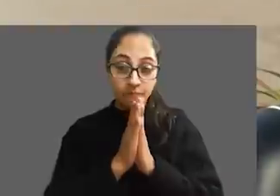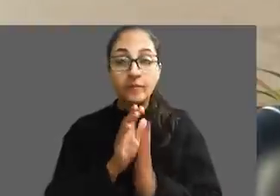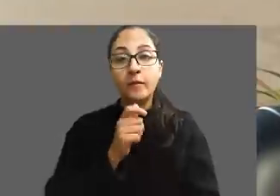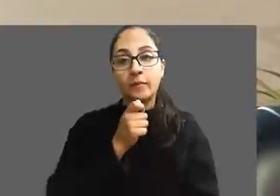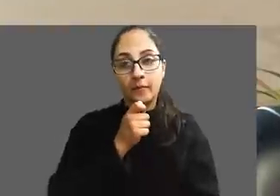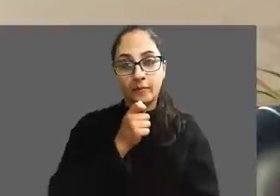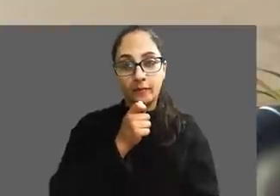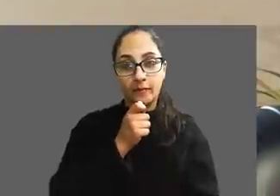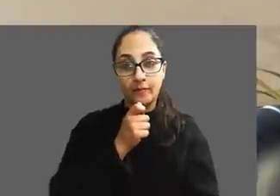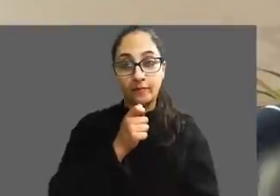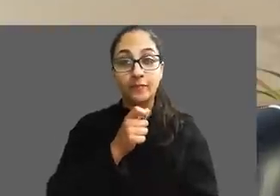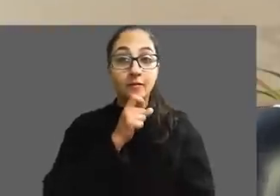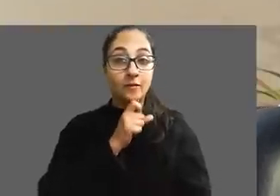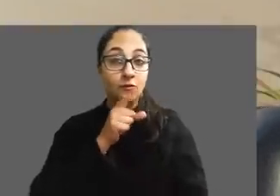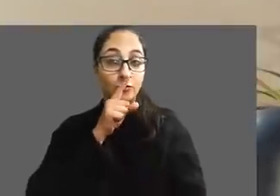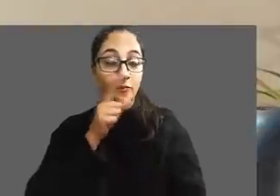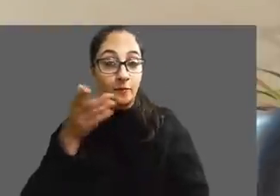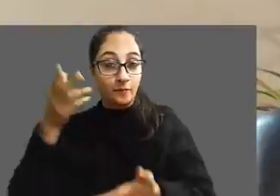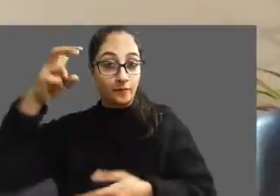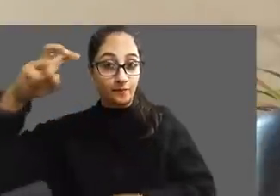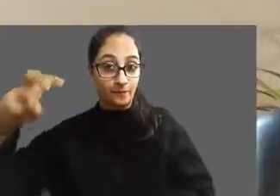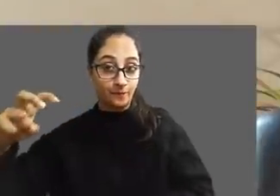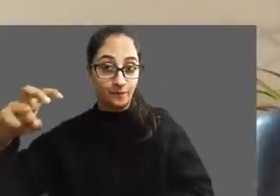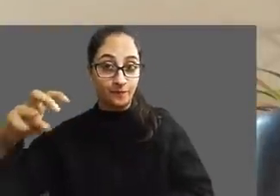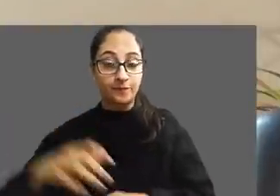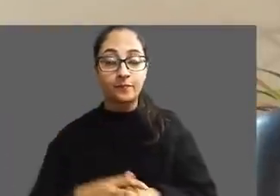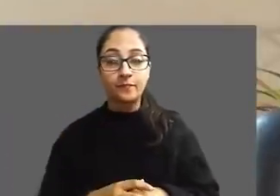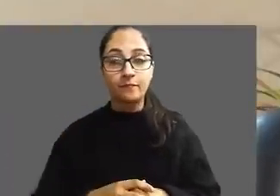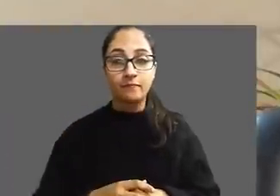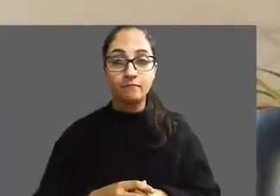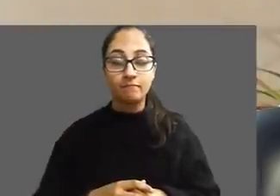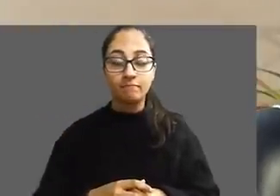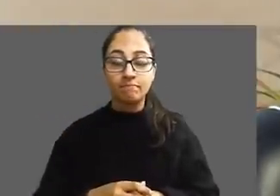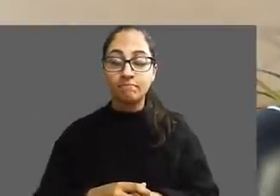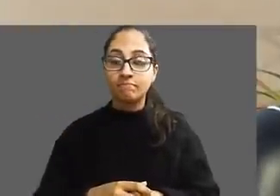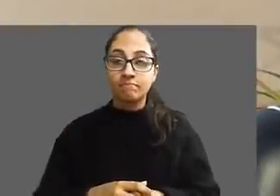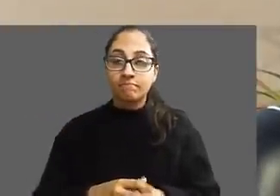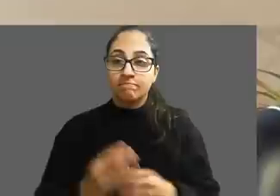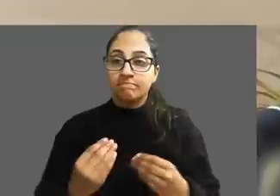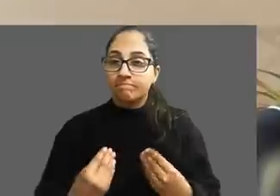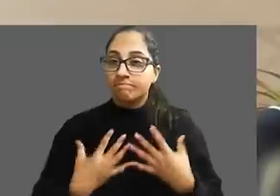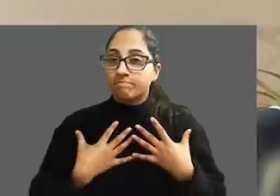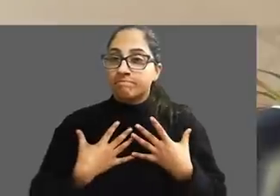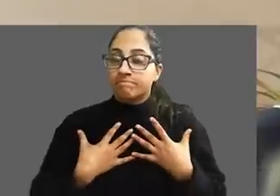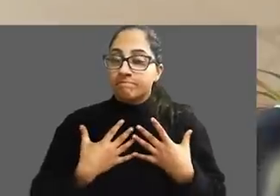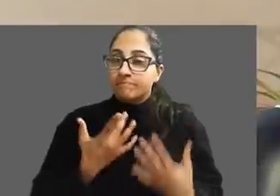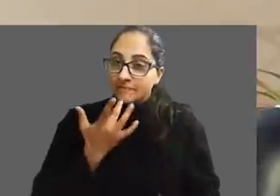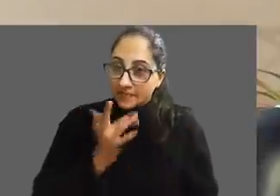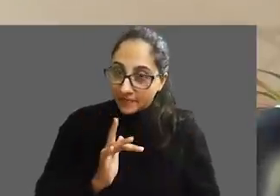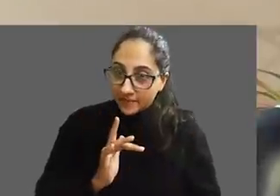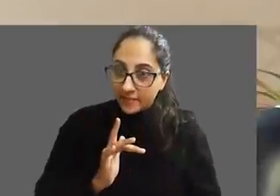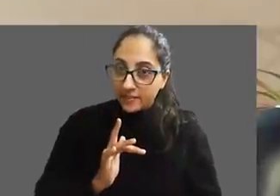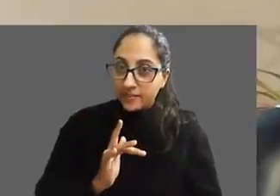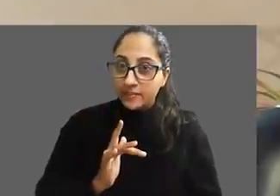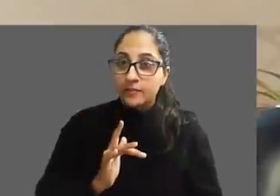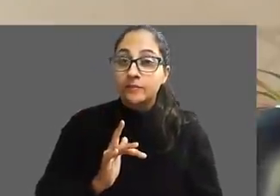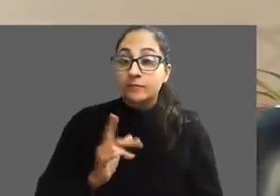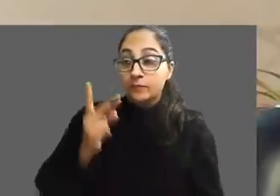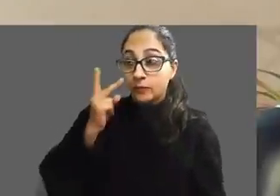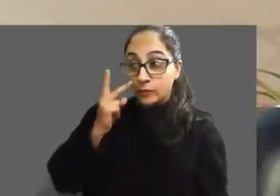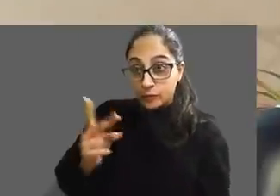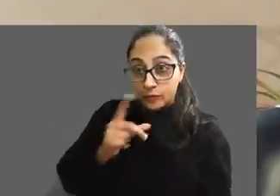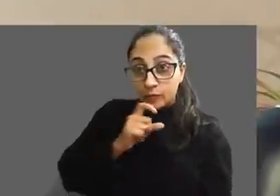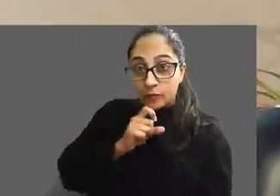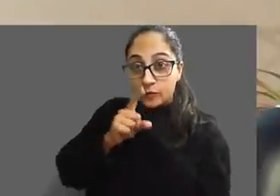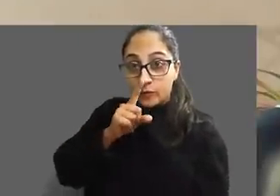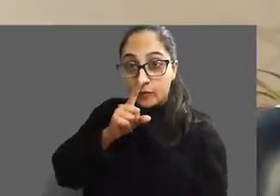did I get to do Maula Baba's Didar for the first time in my life, but I